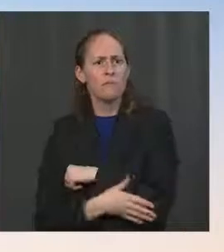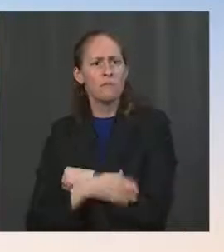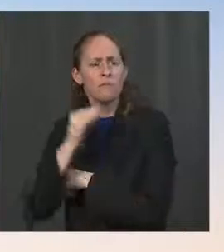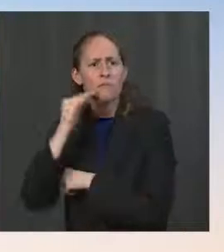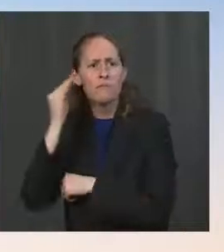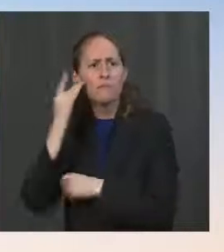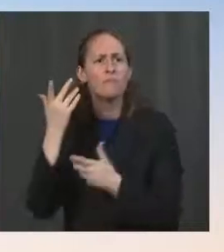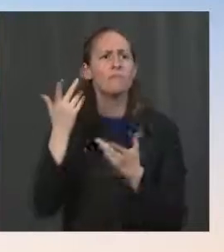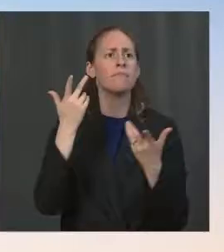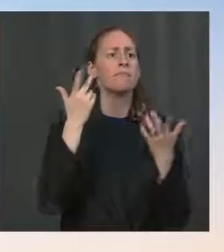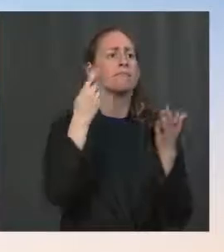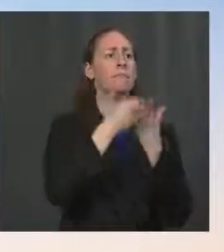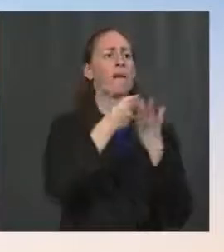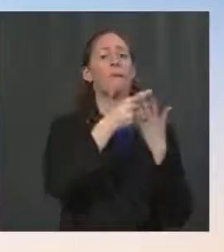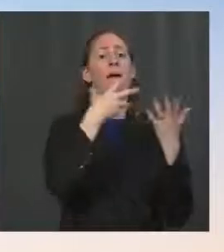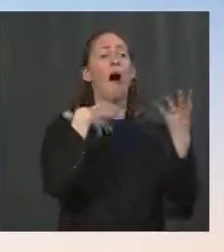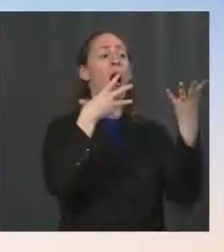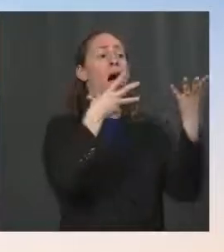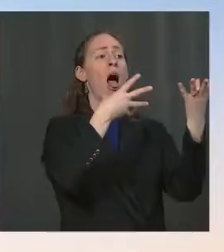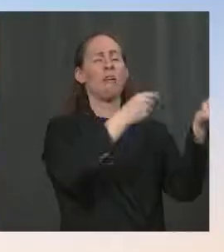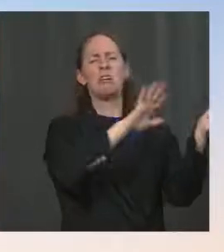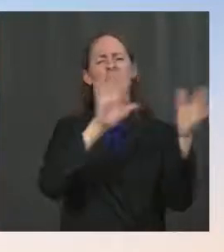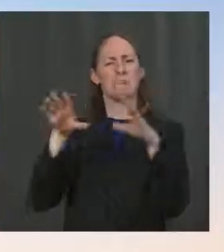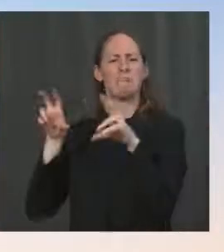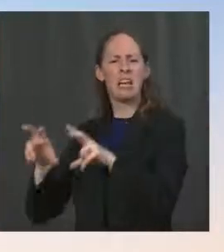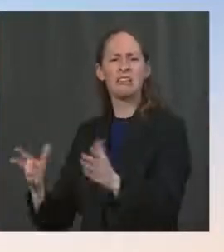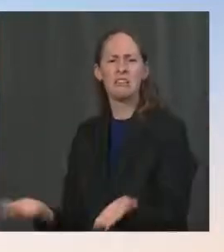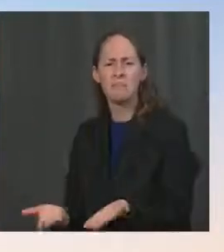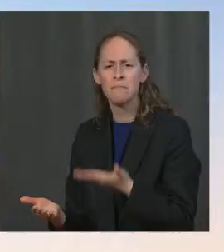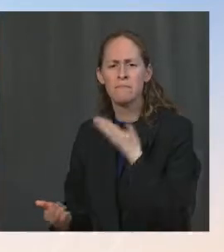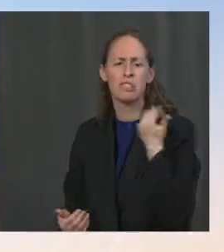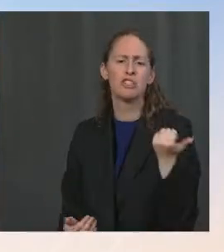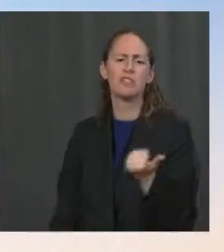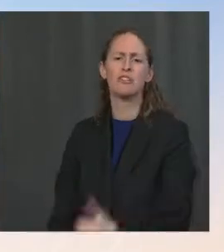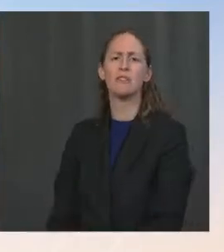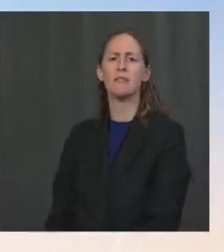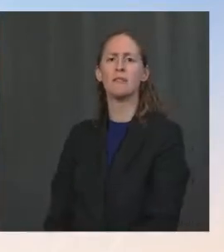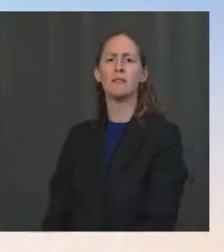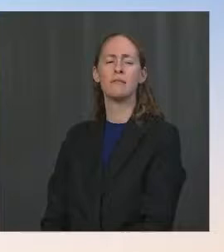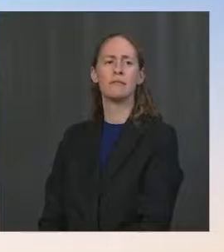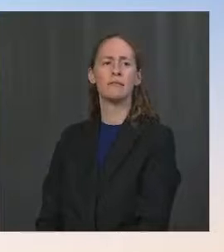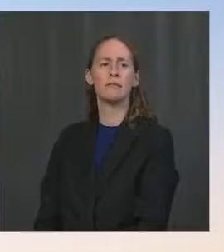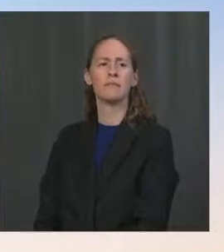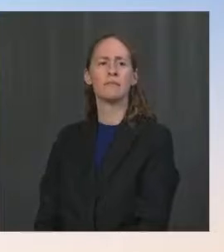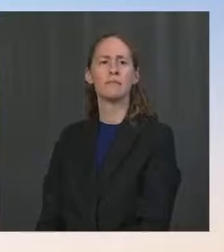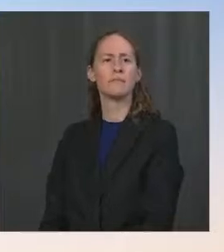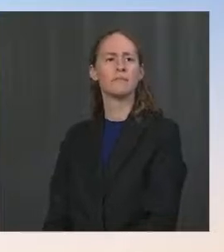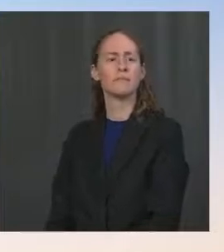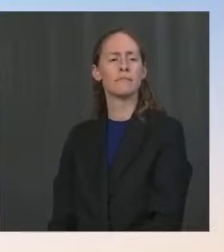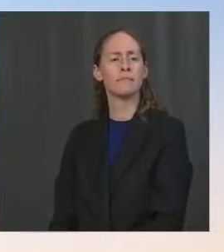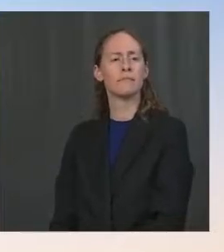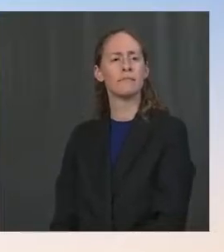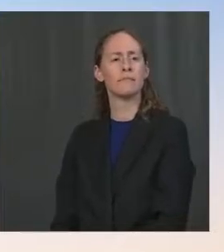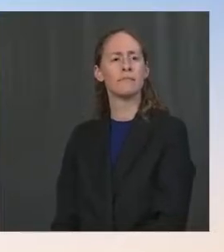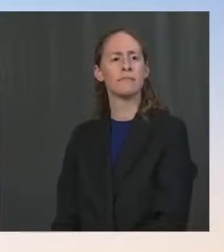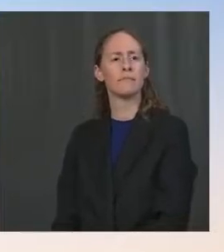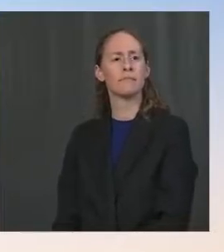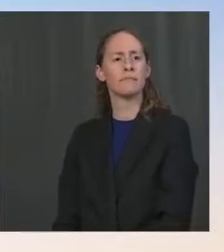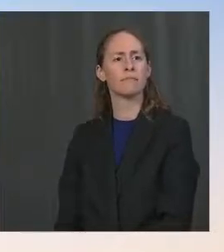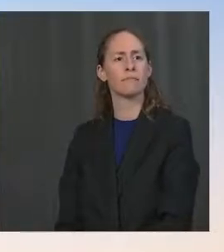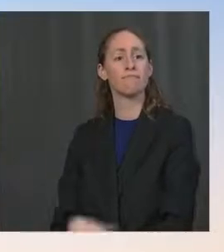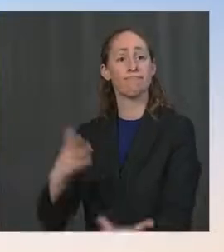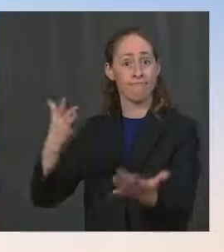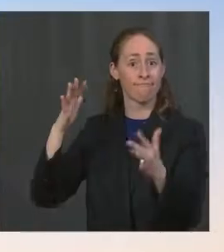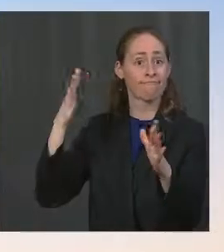spent. Go ahead. Two foreign questions for you. First of all, on these muster points that were used in Kabul to evacuate people, were those used only for